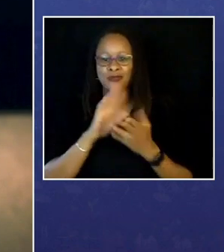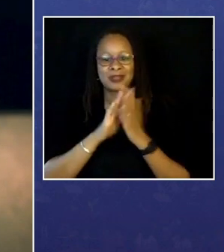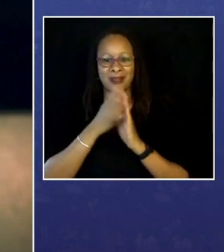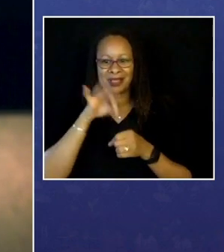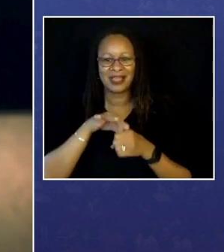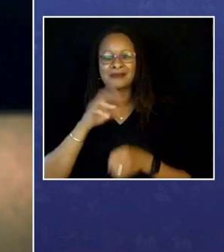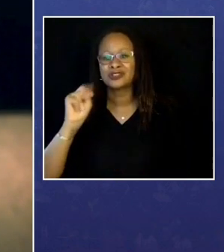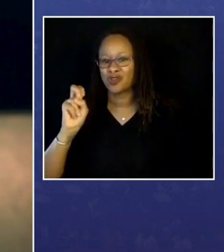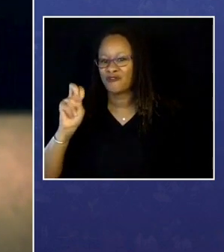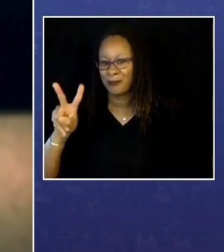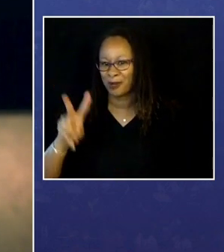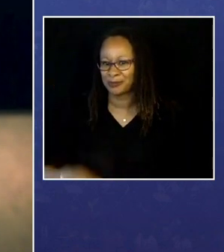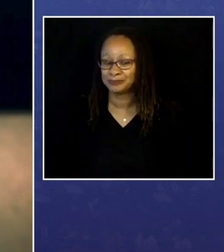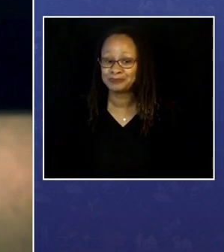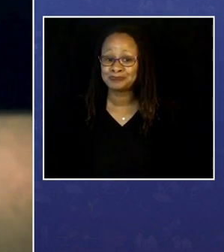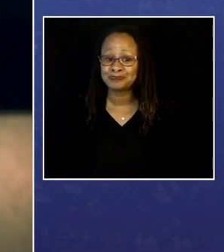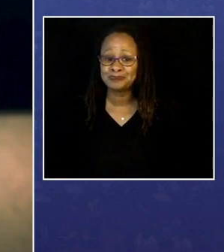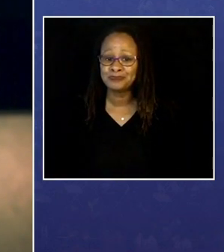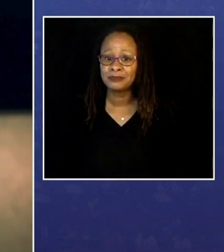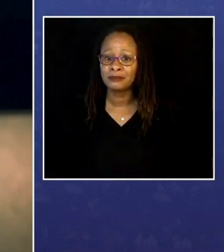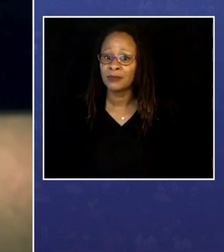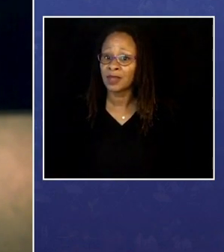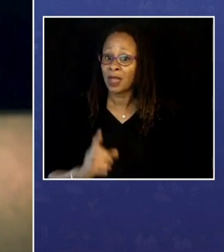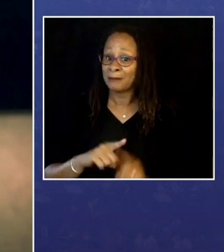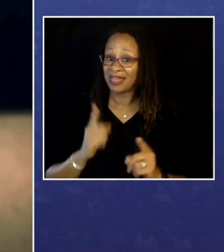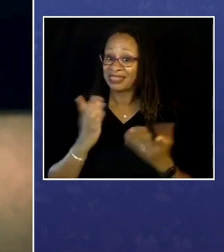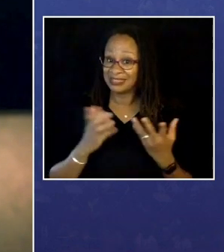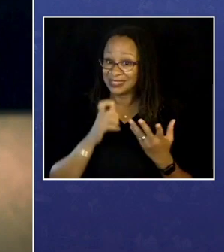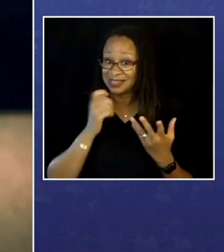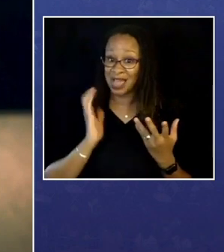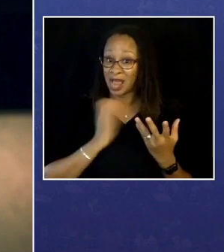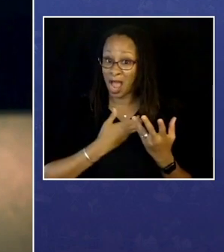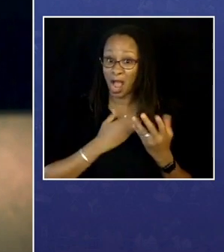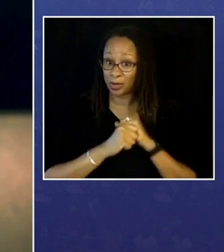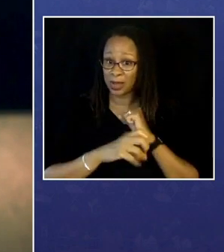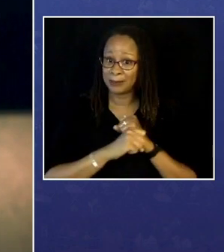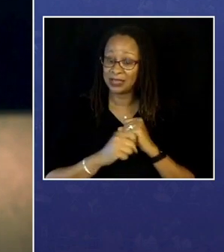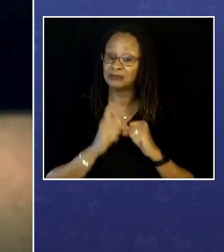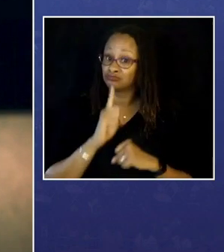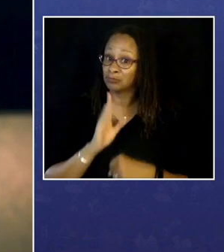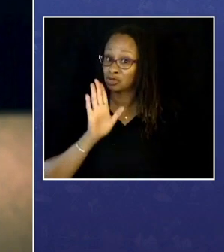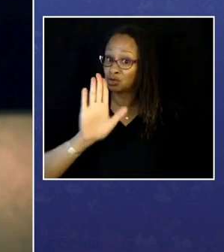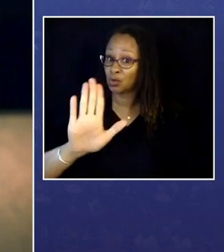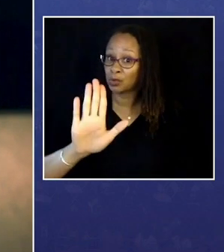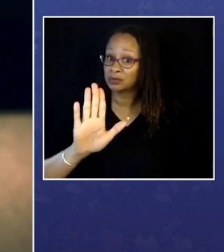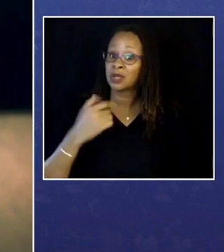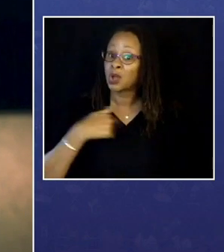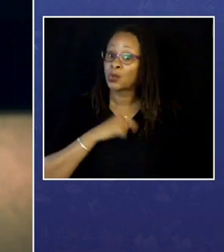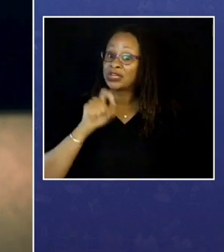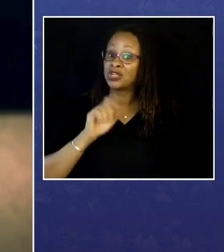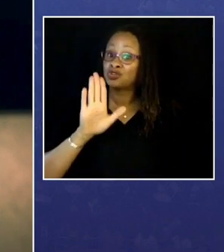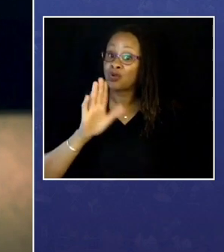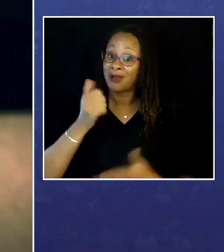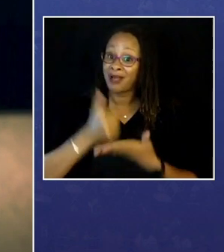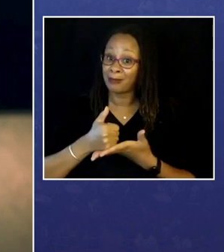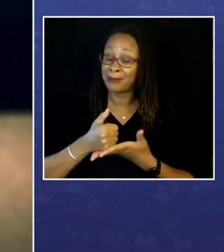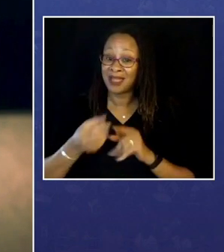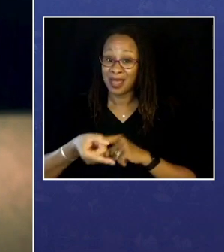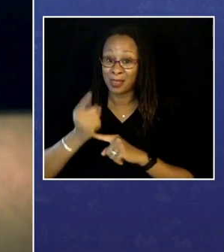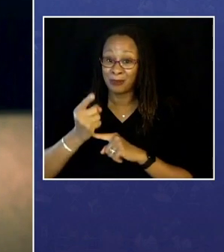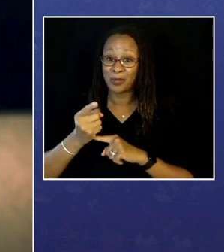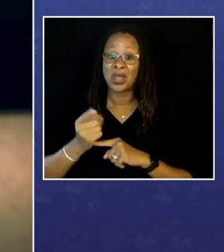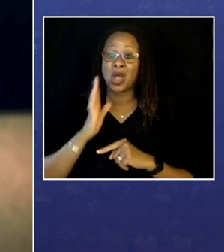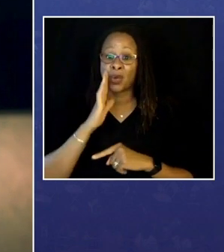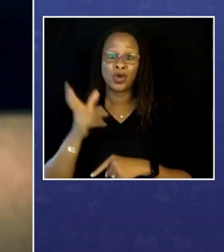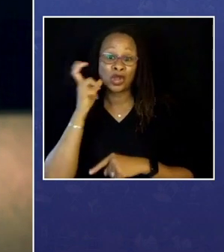elected this November. But this isn't our campaign, it's yours. We need your help. In a moment,